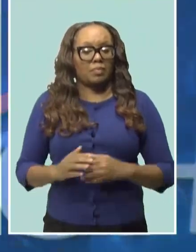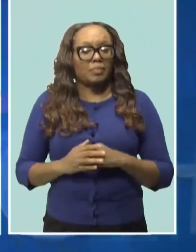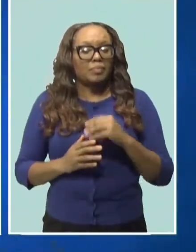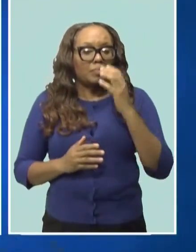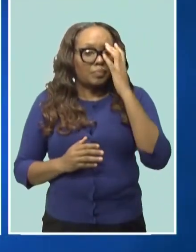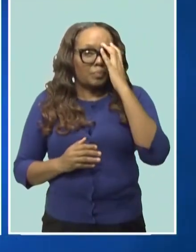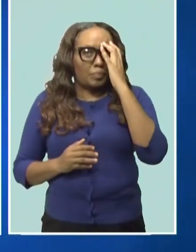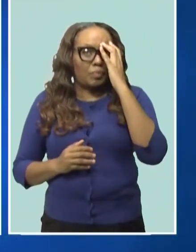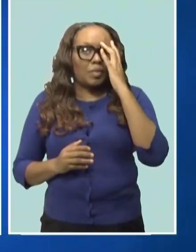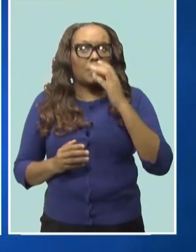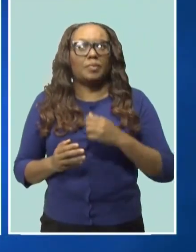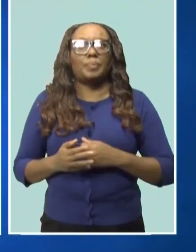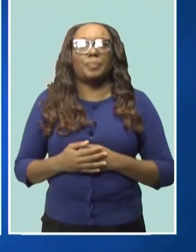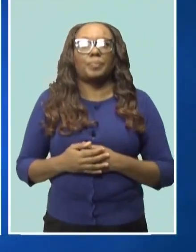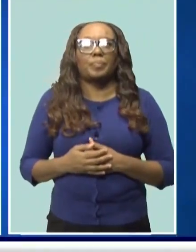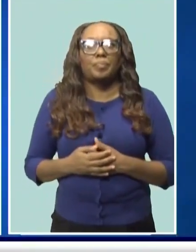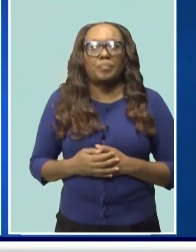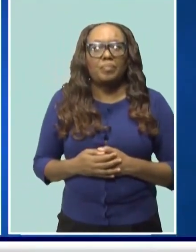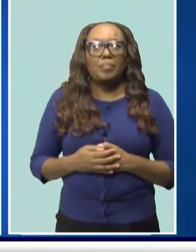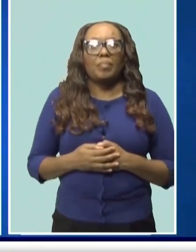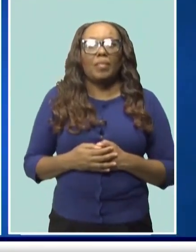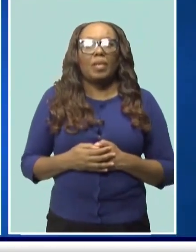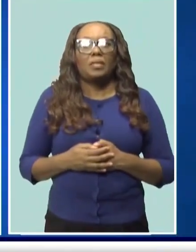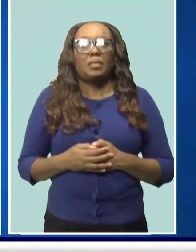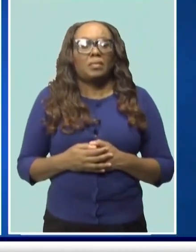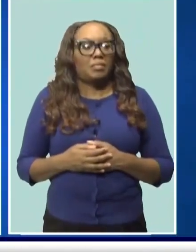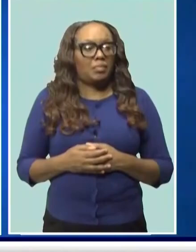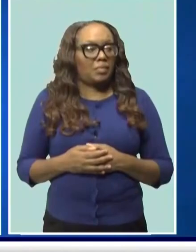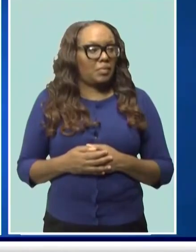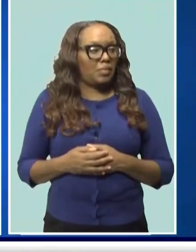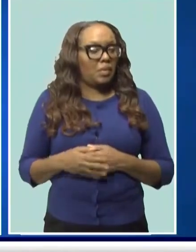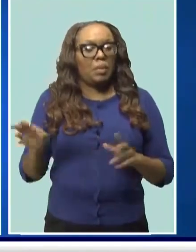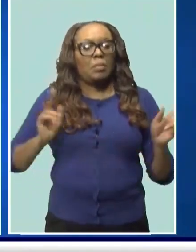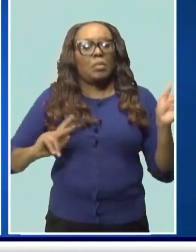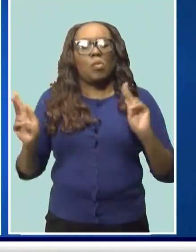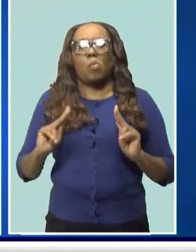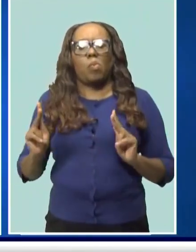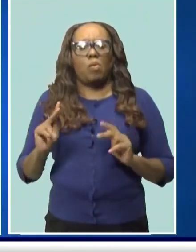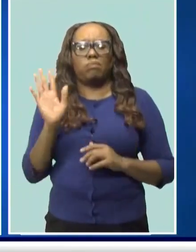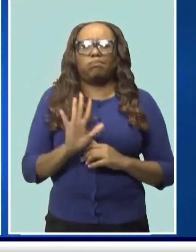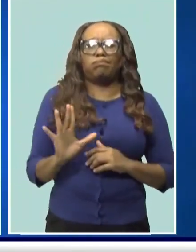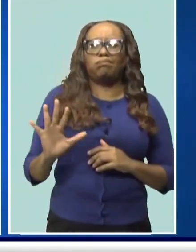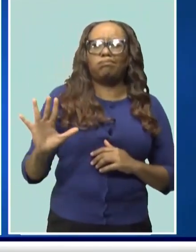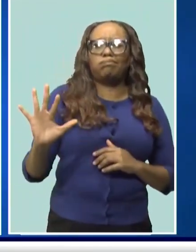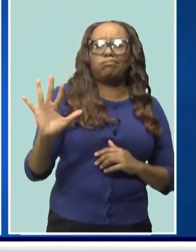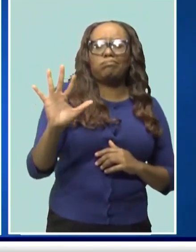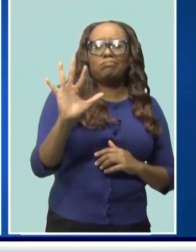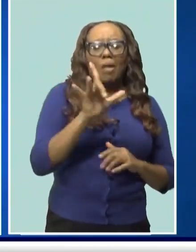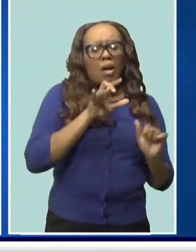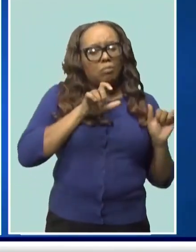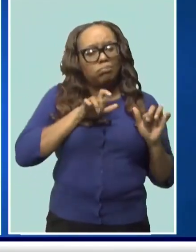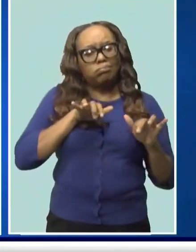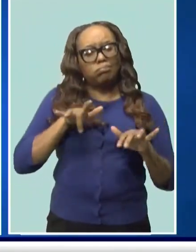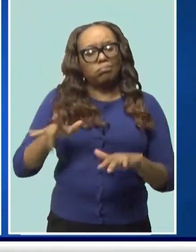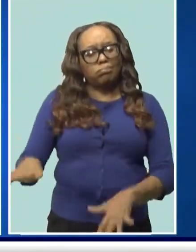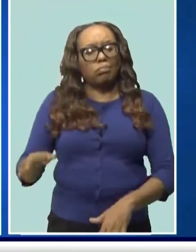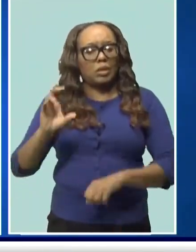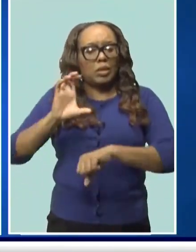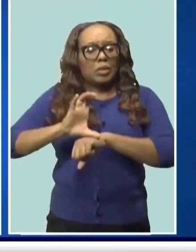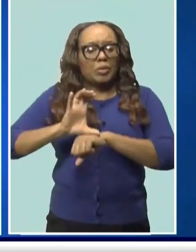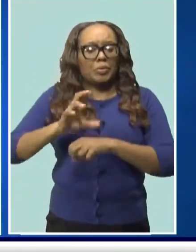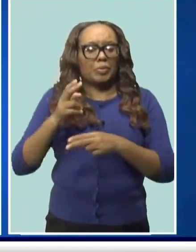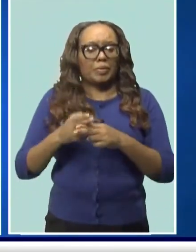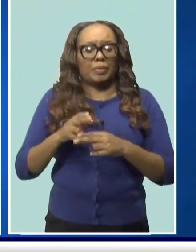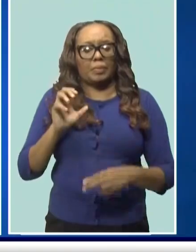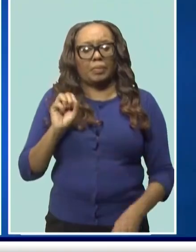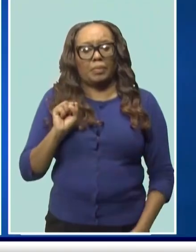The life of the man was such that individuals from all walks of life made their presence known at the St. Barnabas Anglican Church to pay